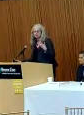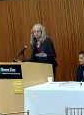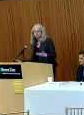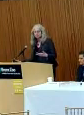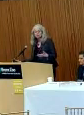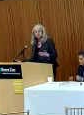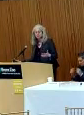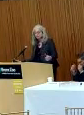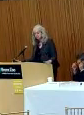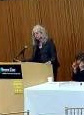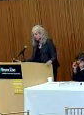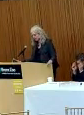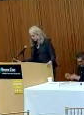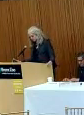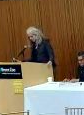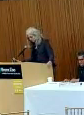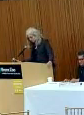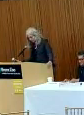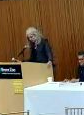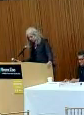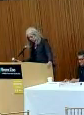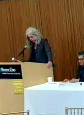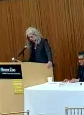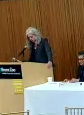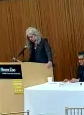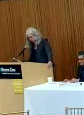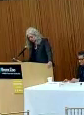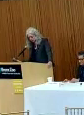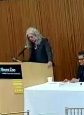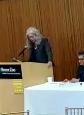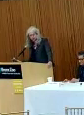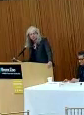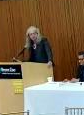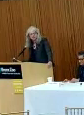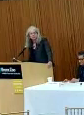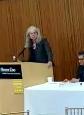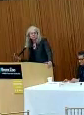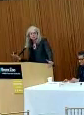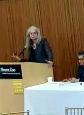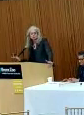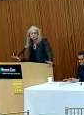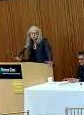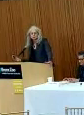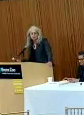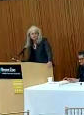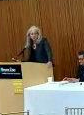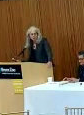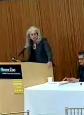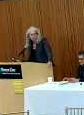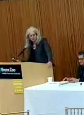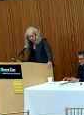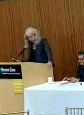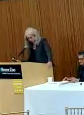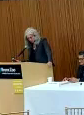to think about ways that we can reinvest um dollars back into communities so that they they we can really truly build